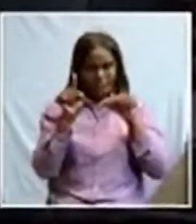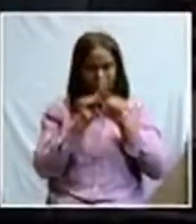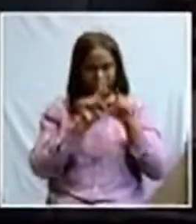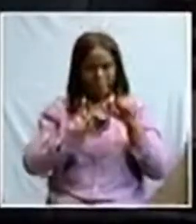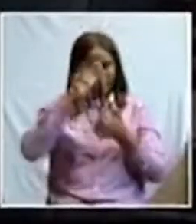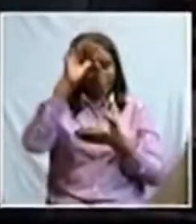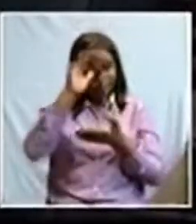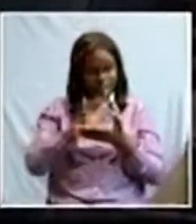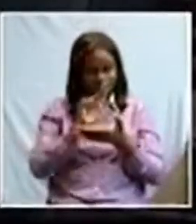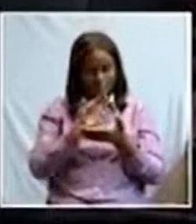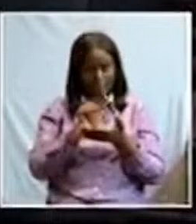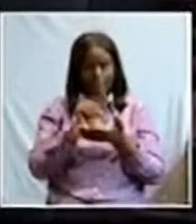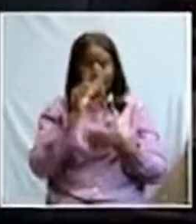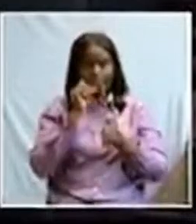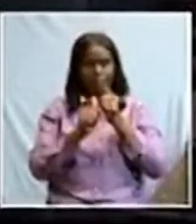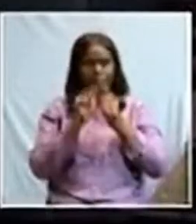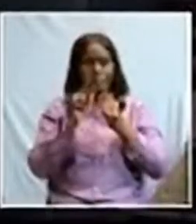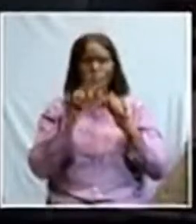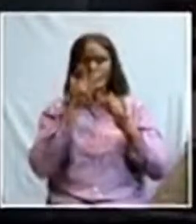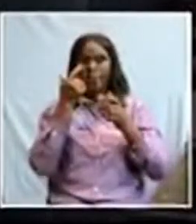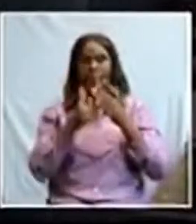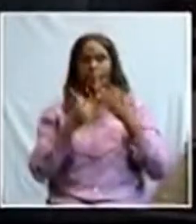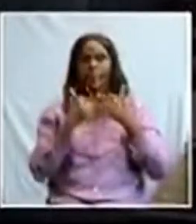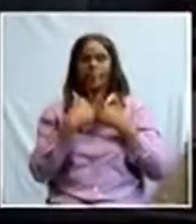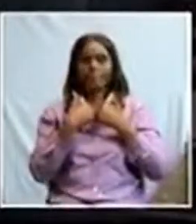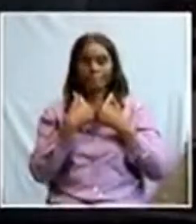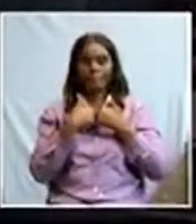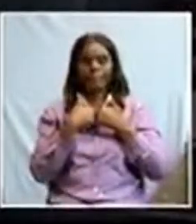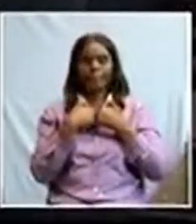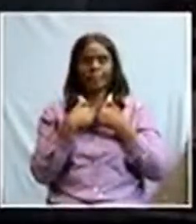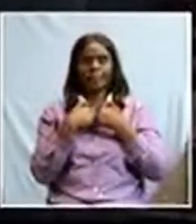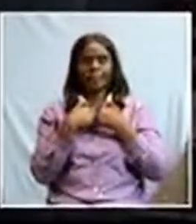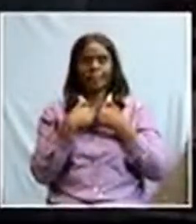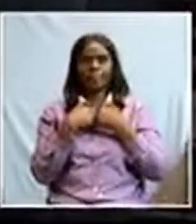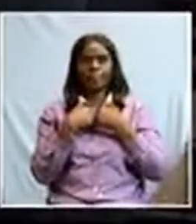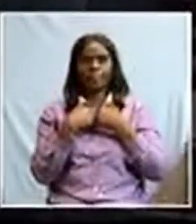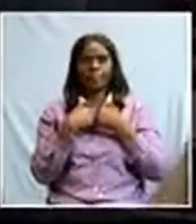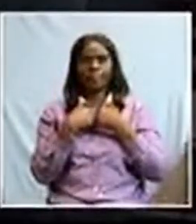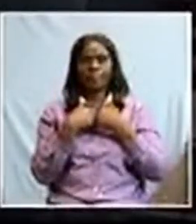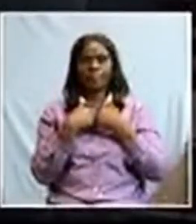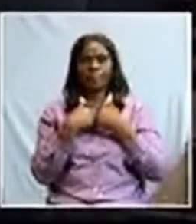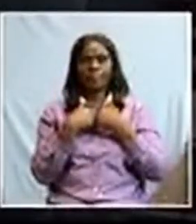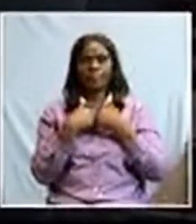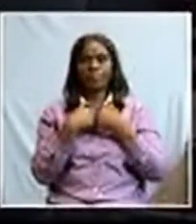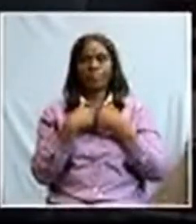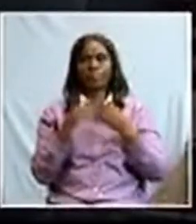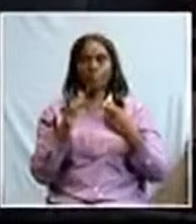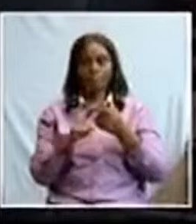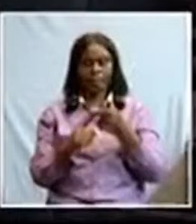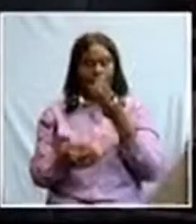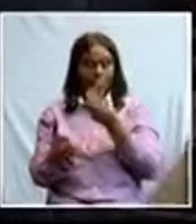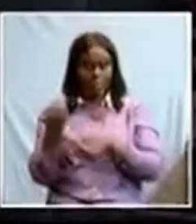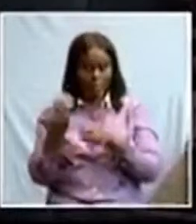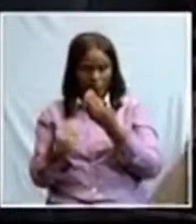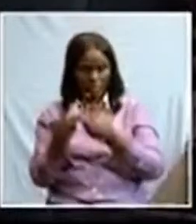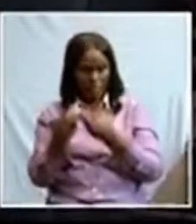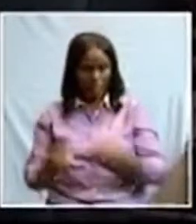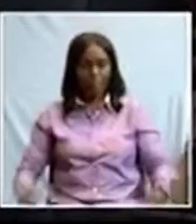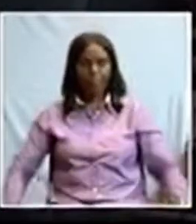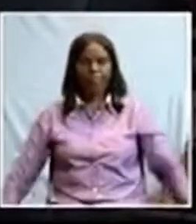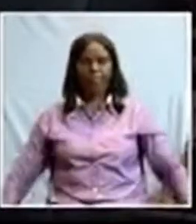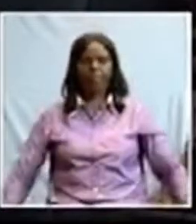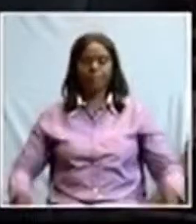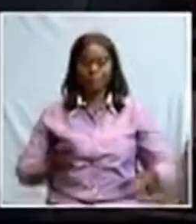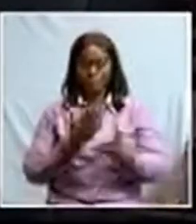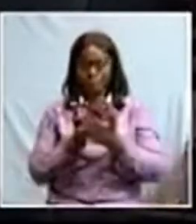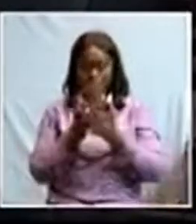reduce. Because there must be a carrot Yes. to entice would-be bidders